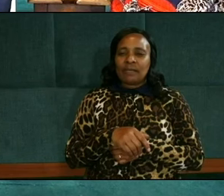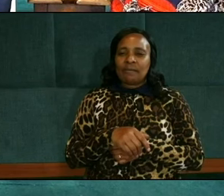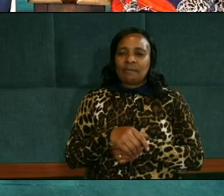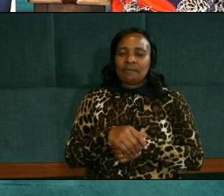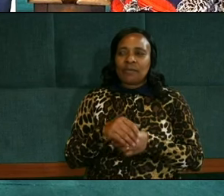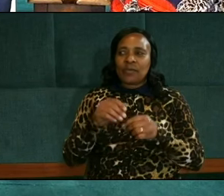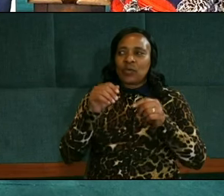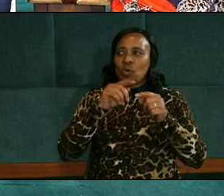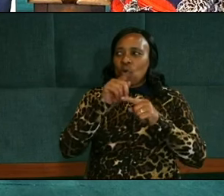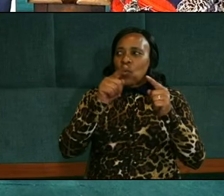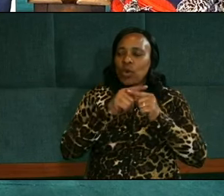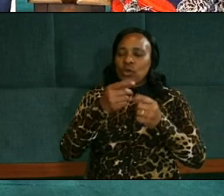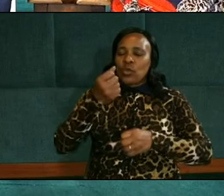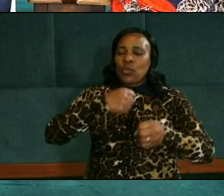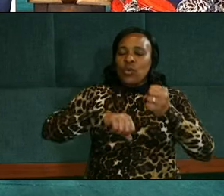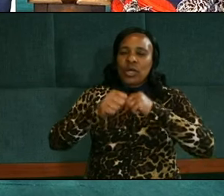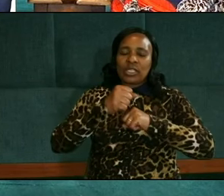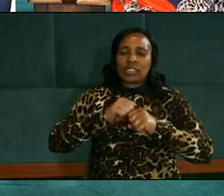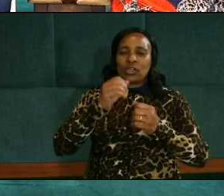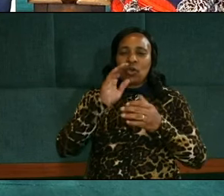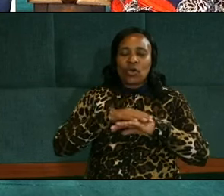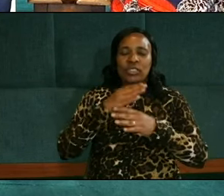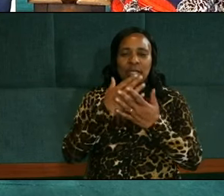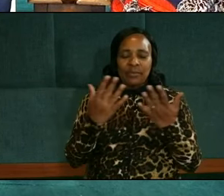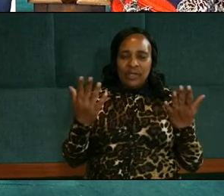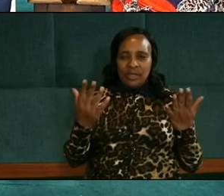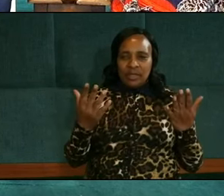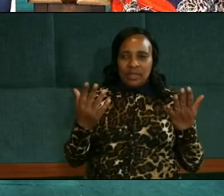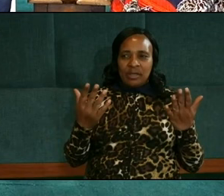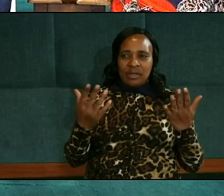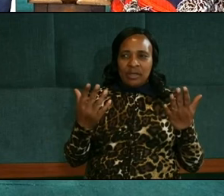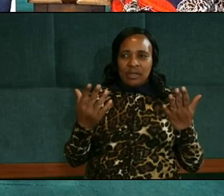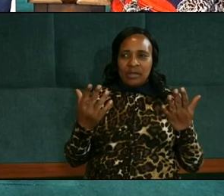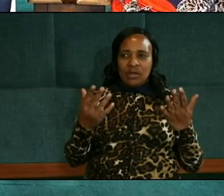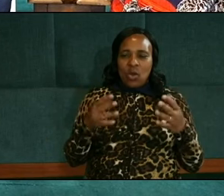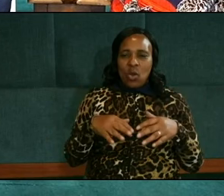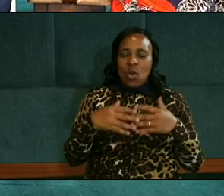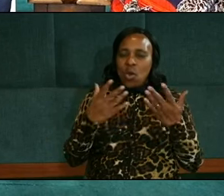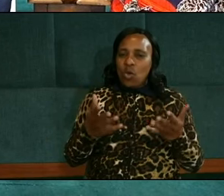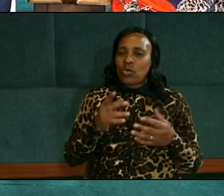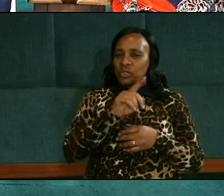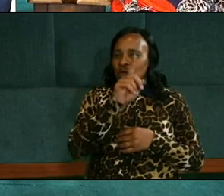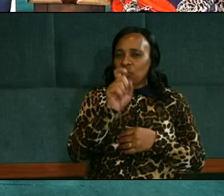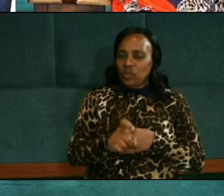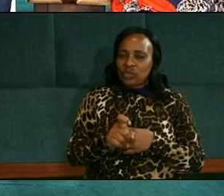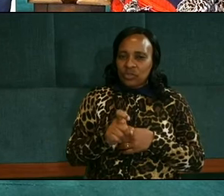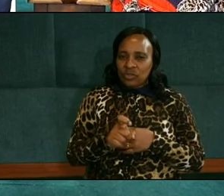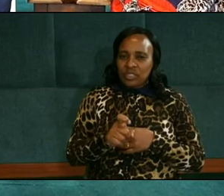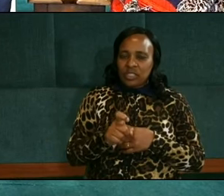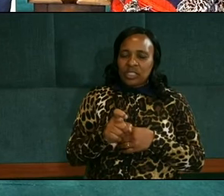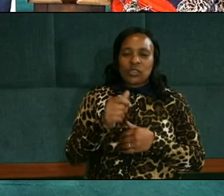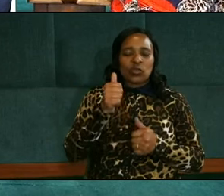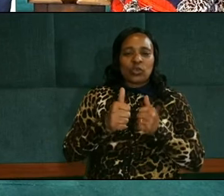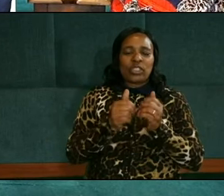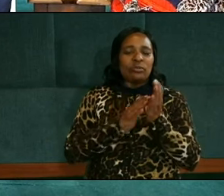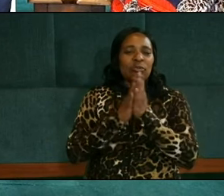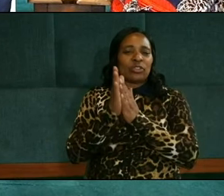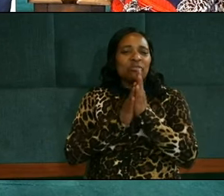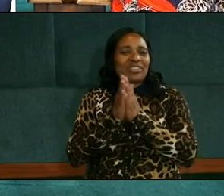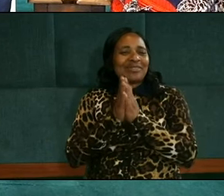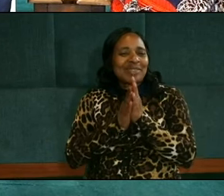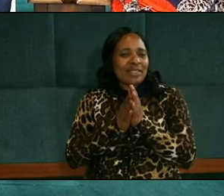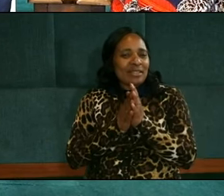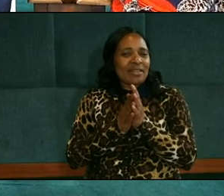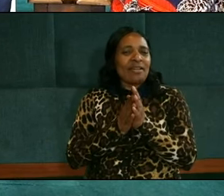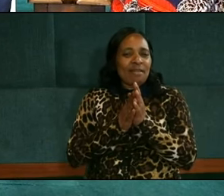Does, when you act on something or to the question, the motivating factor of